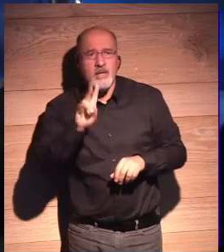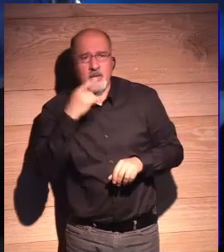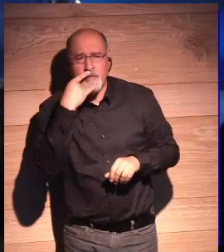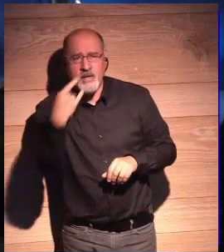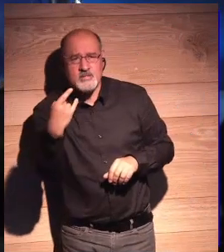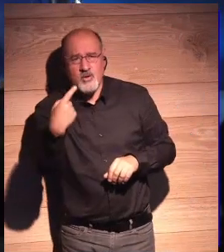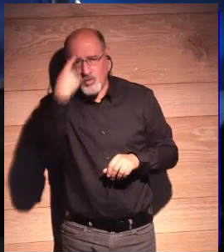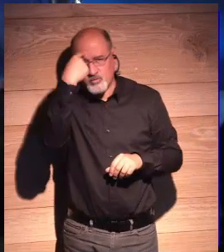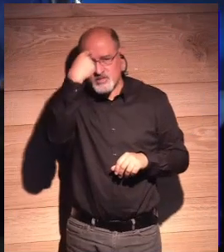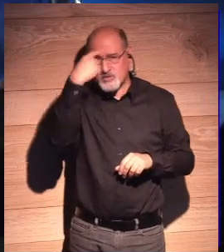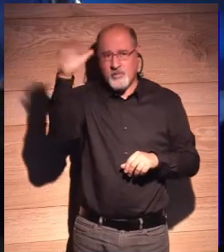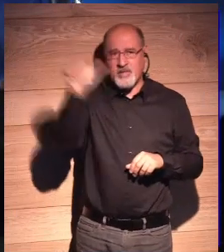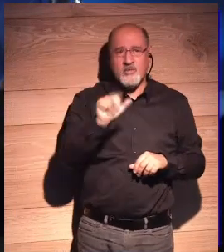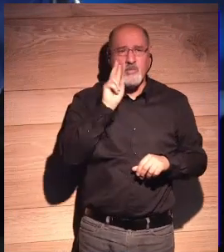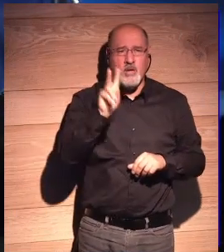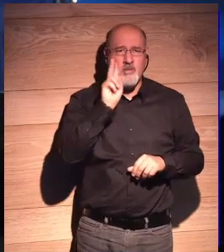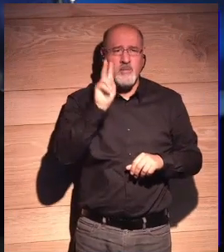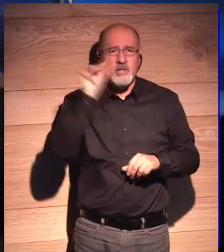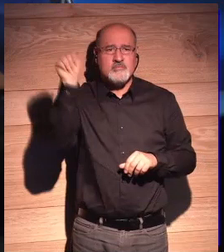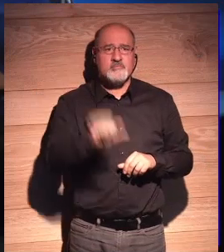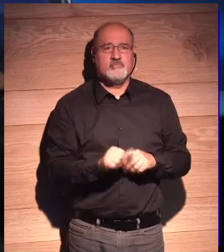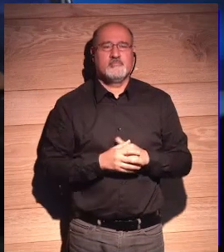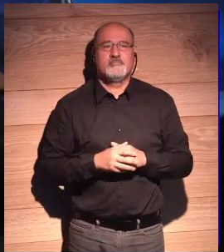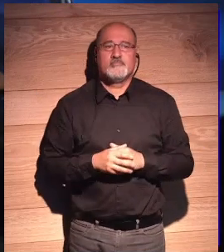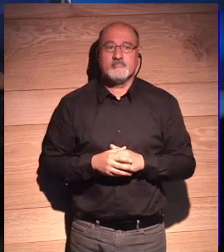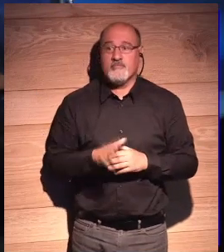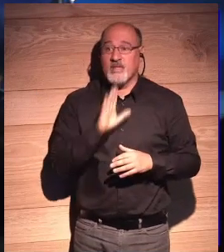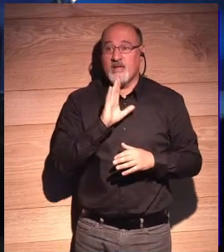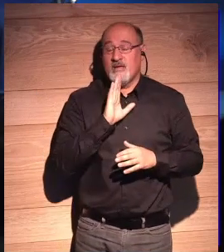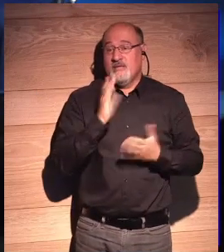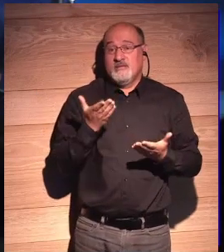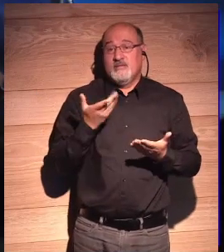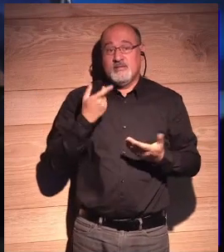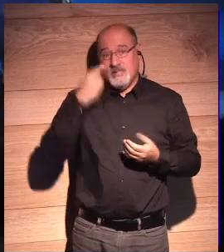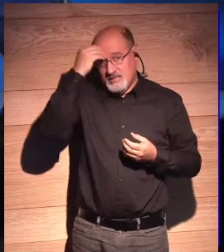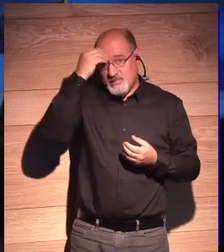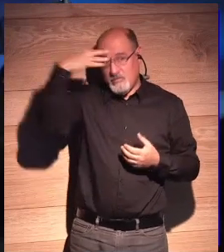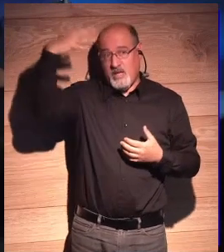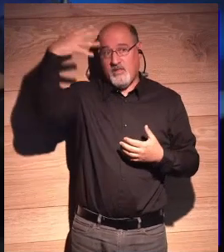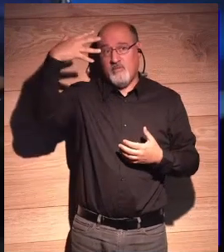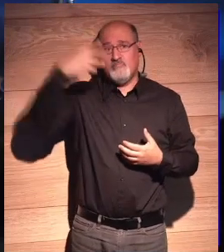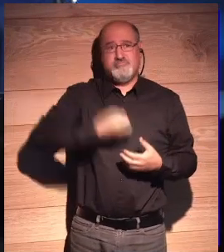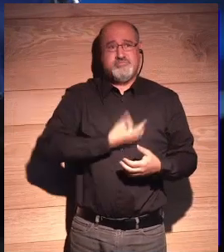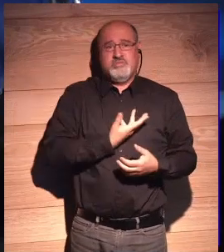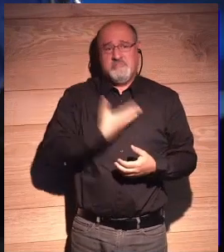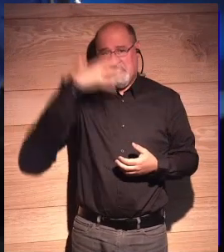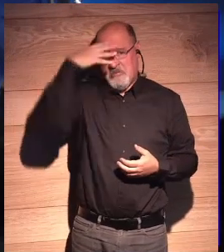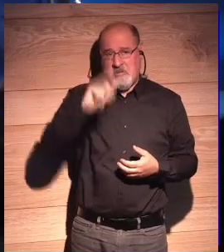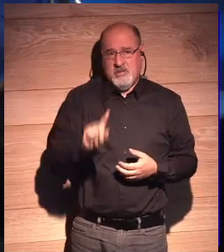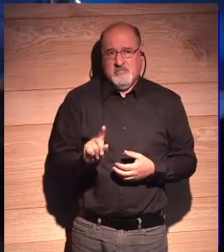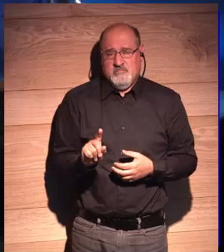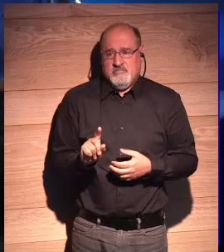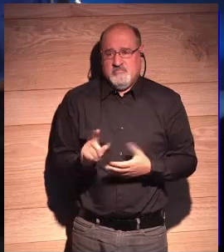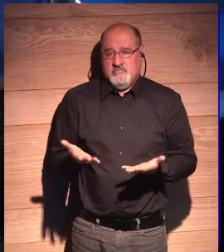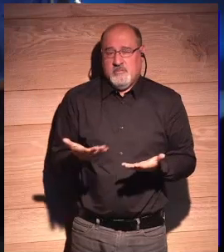is one of your passions? I don't believe in inspiration. I think I used to feel like you have to be inspired,